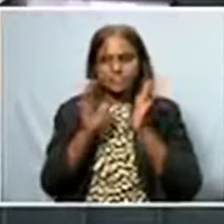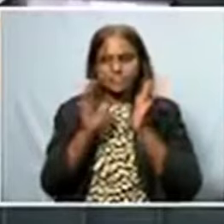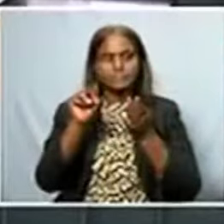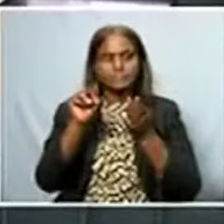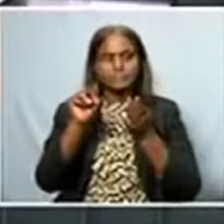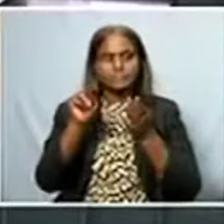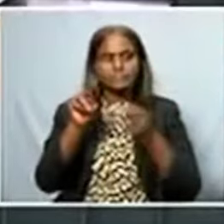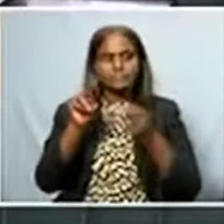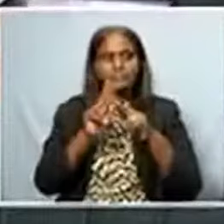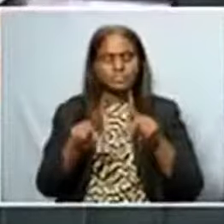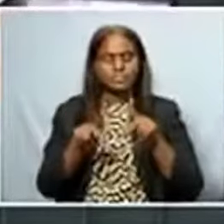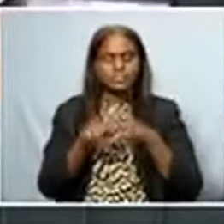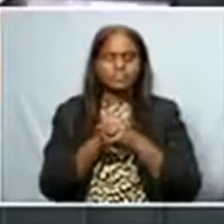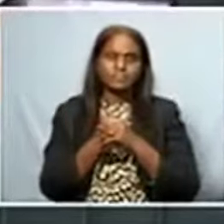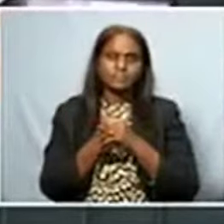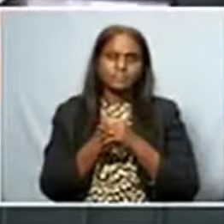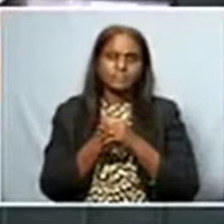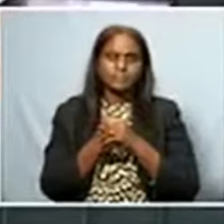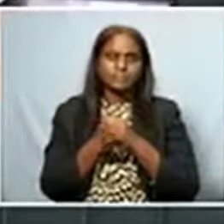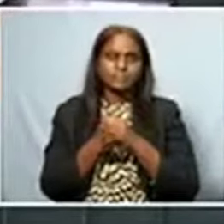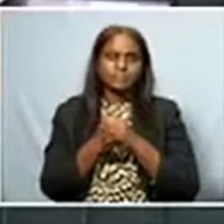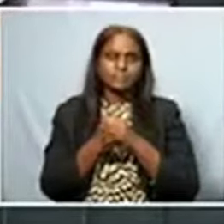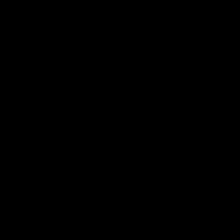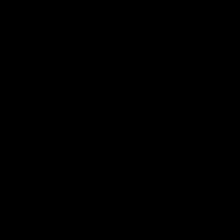Mr. Chairman, I